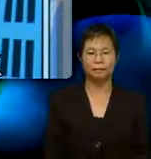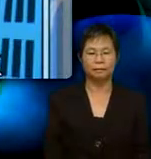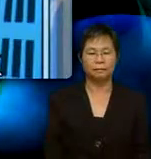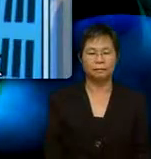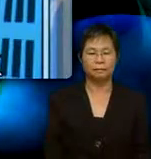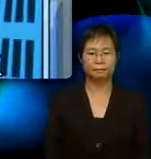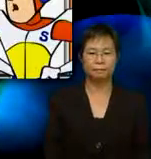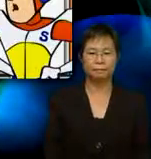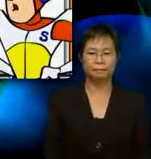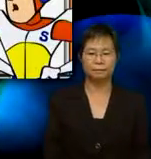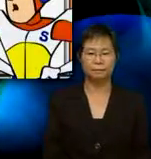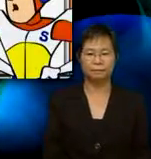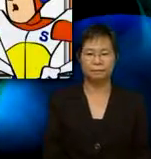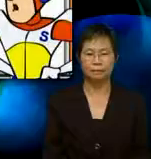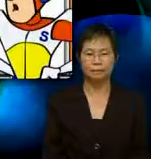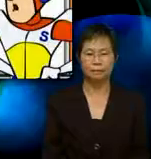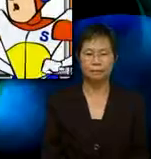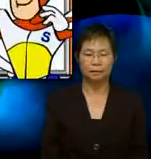Hmm.